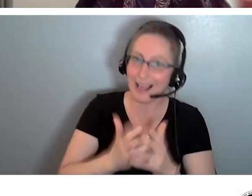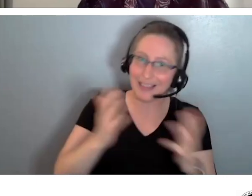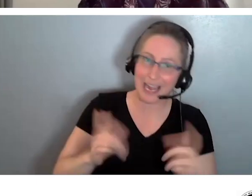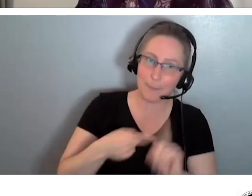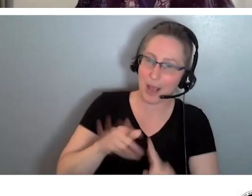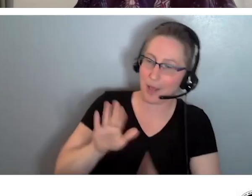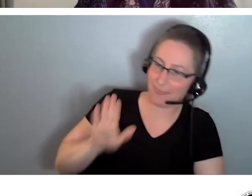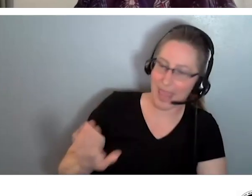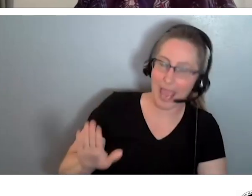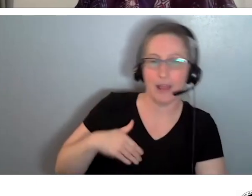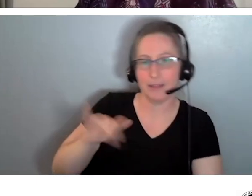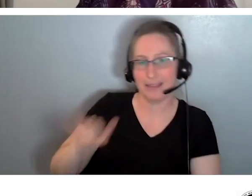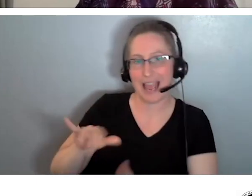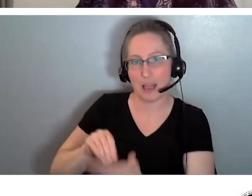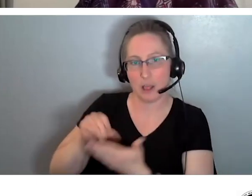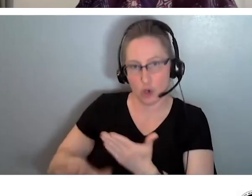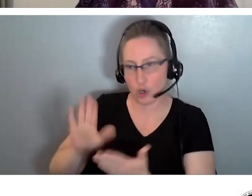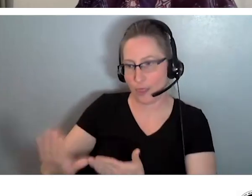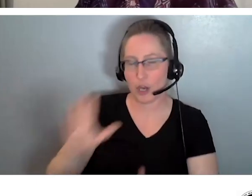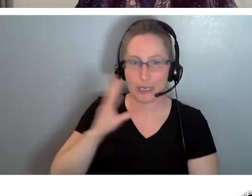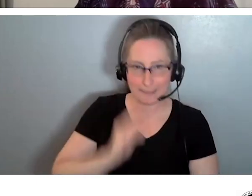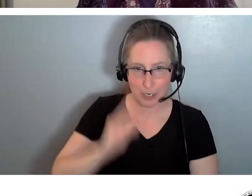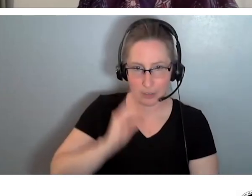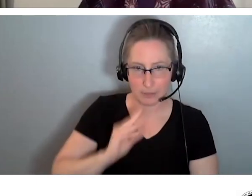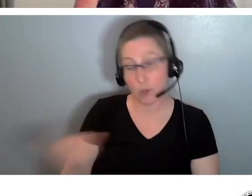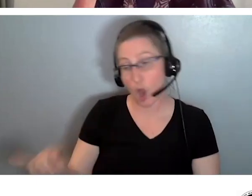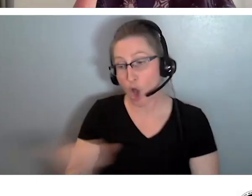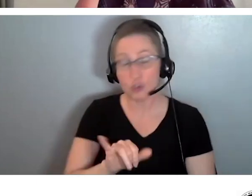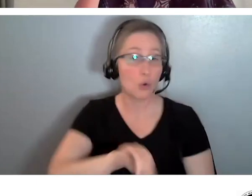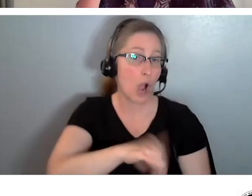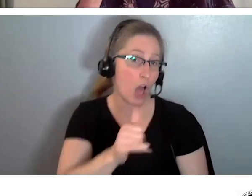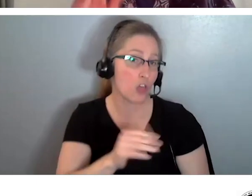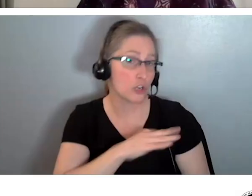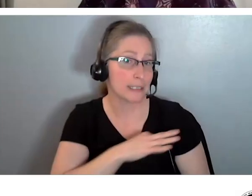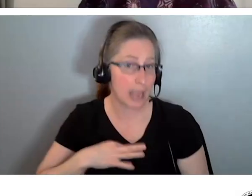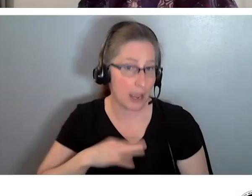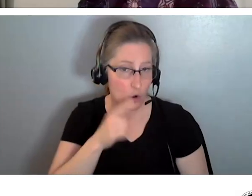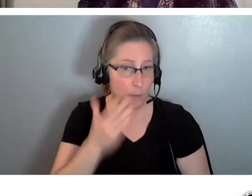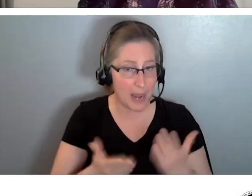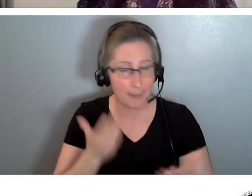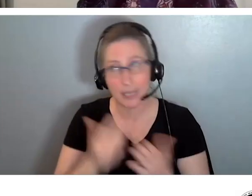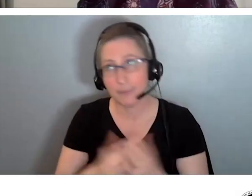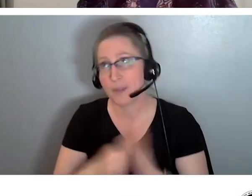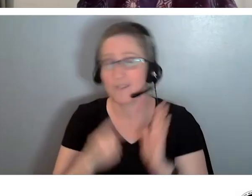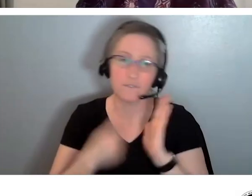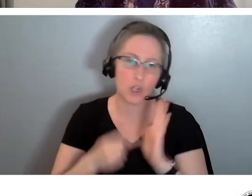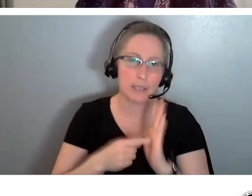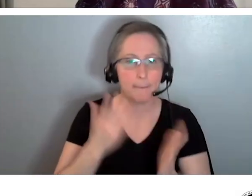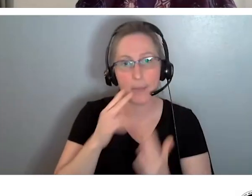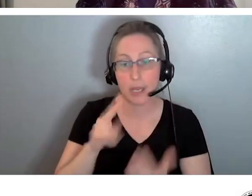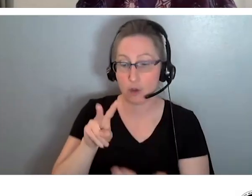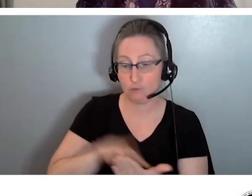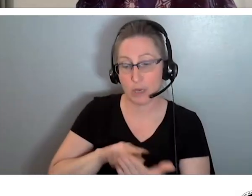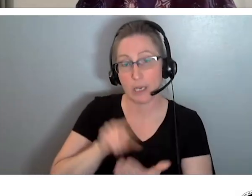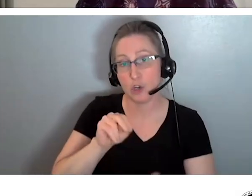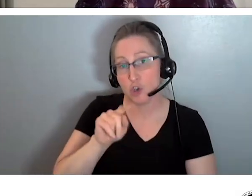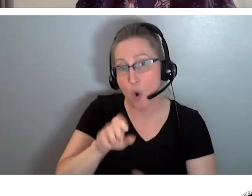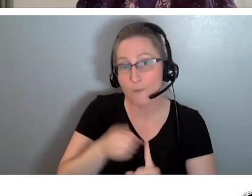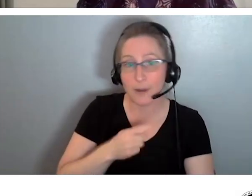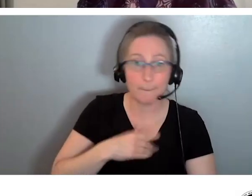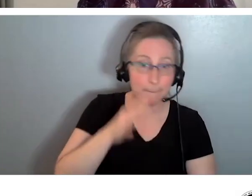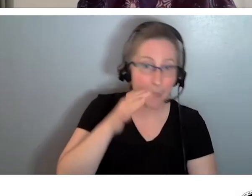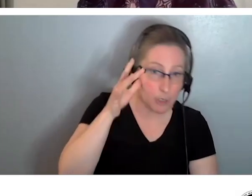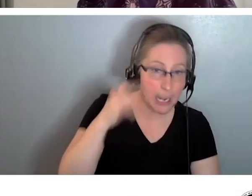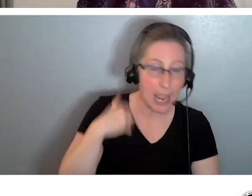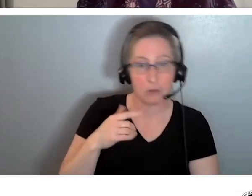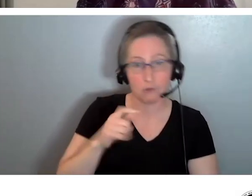bit about the learner's experiences as well as other staff members who might, for example, read a note from mom or dad